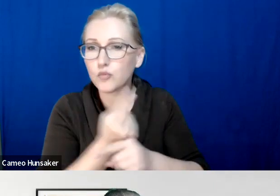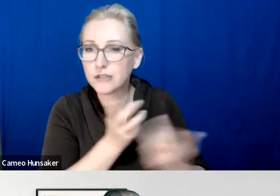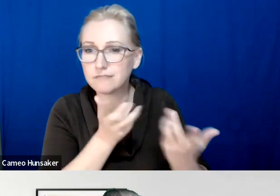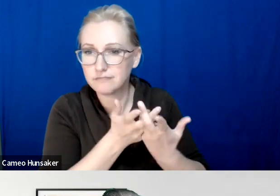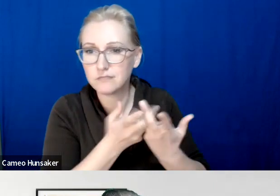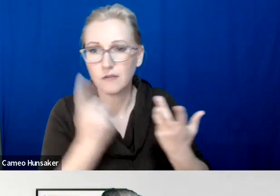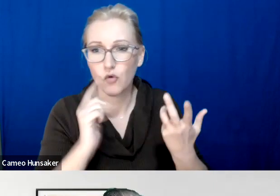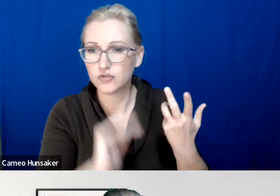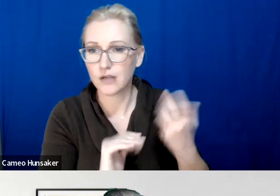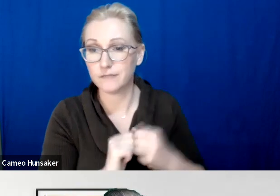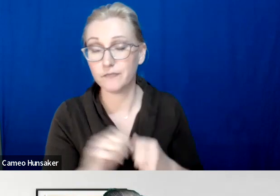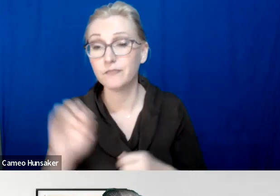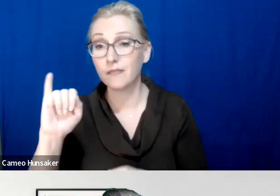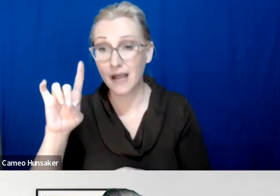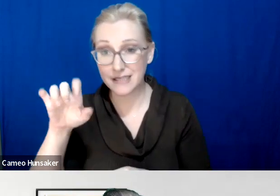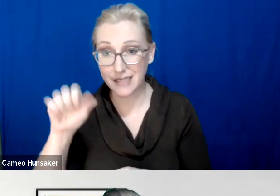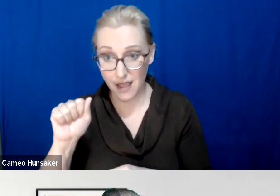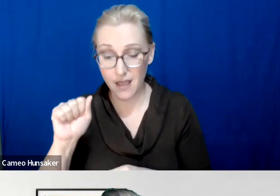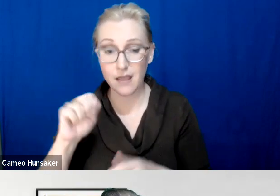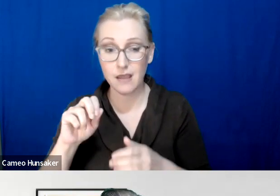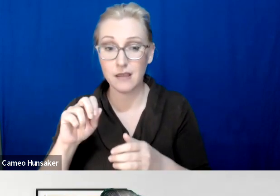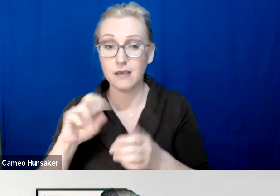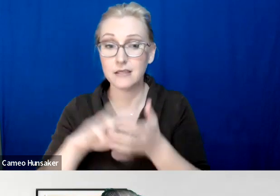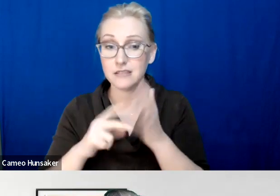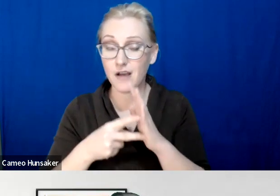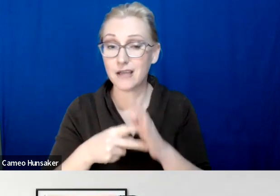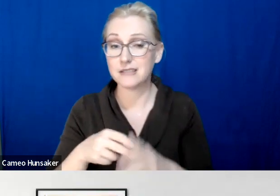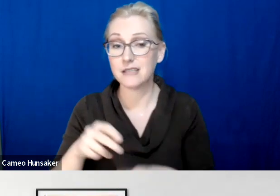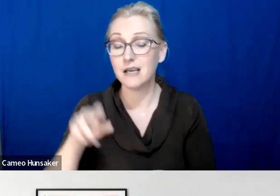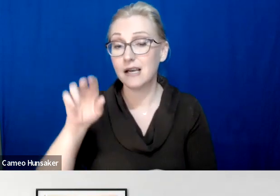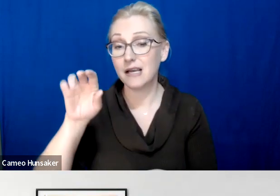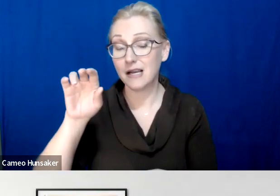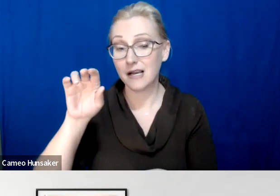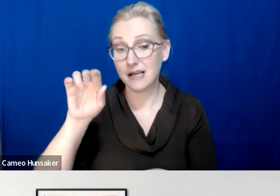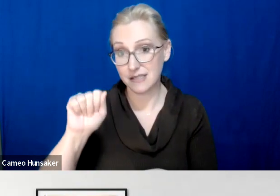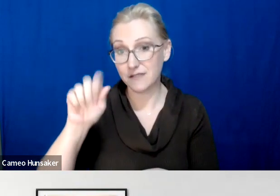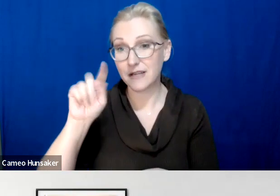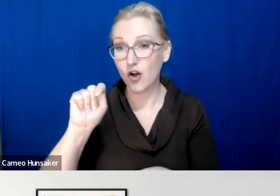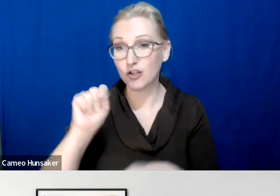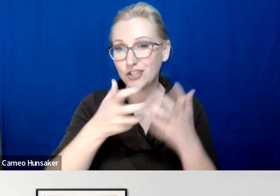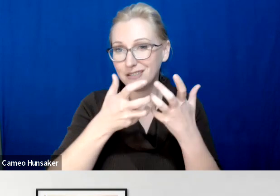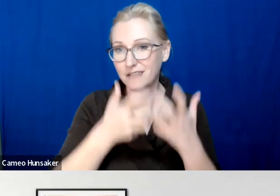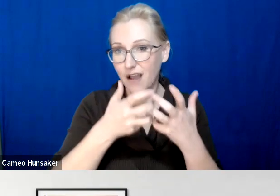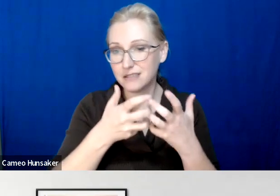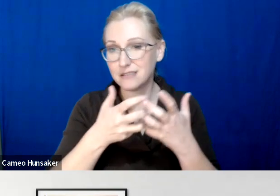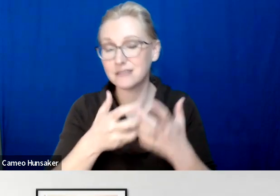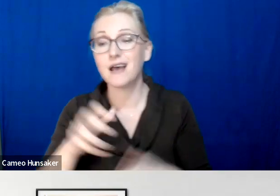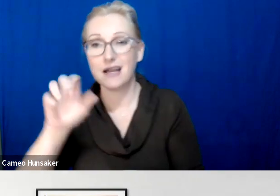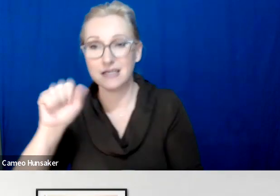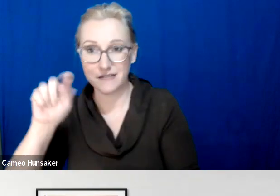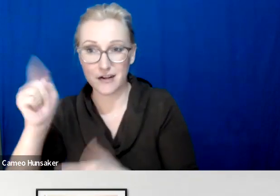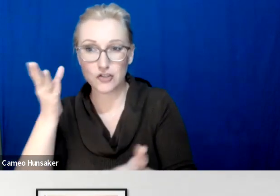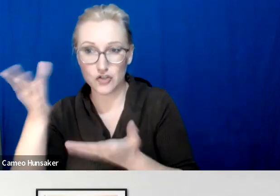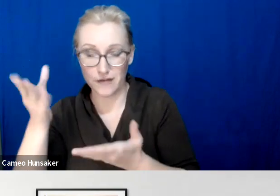IDEA, again, it defines both assistive technology device and assistive technology service. So an assistive technology